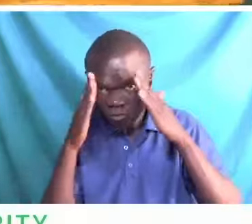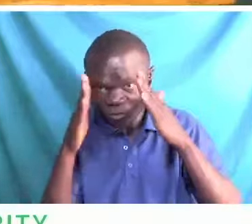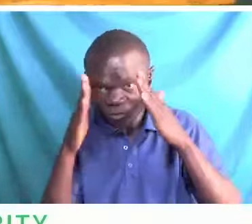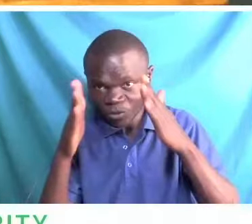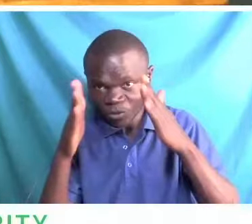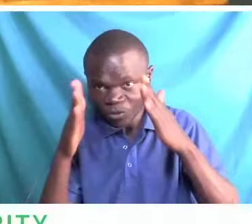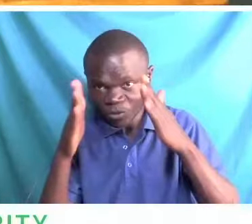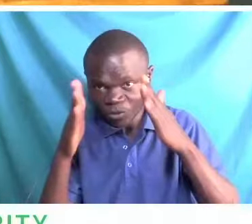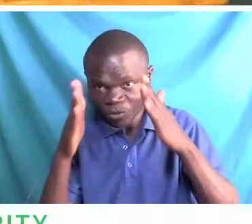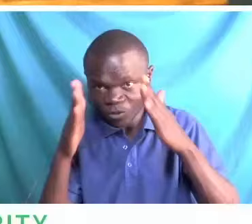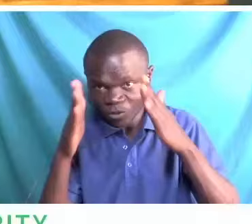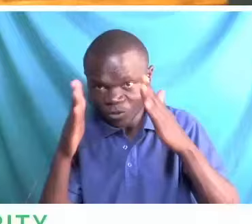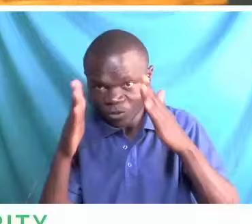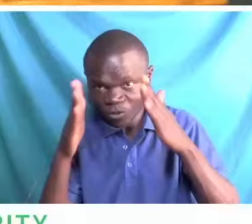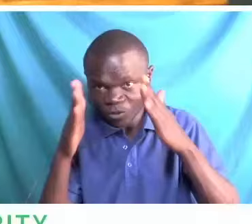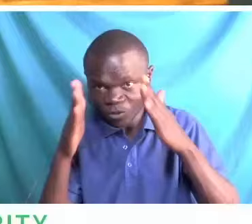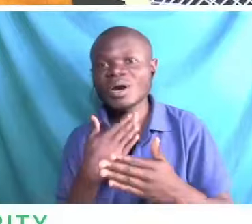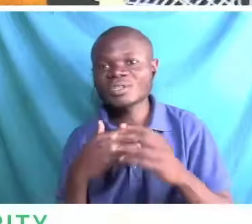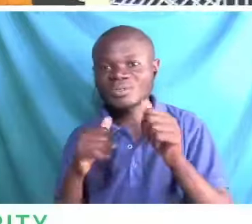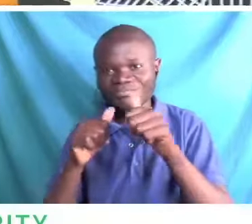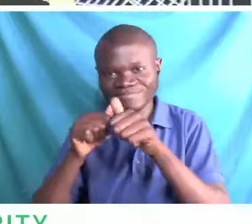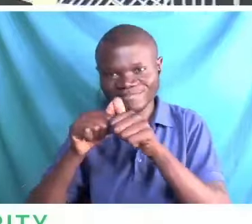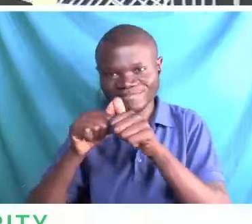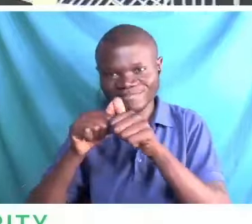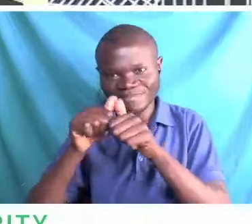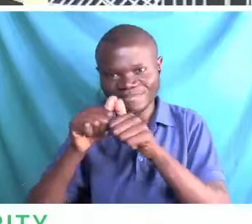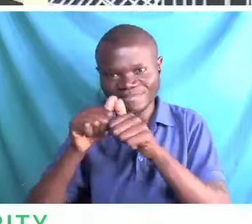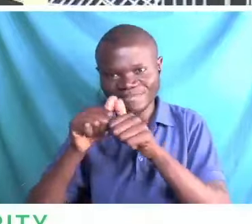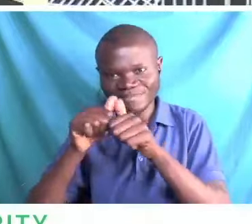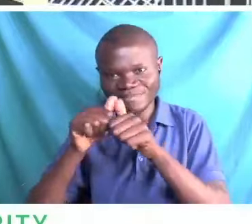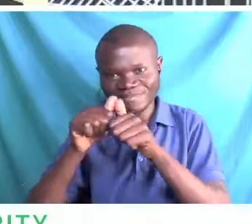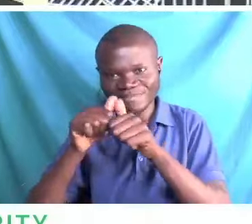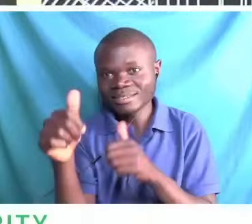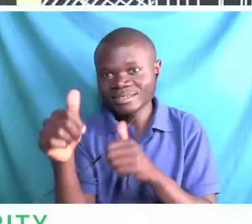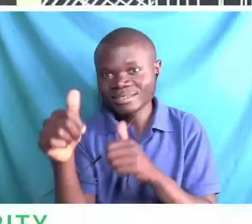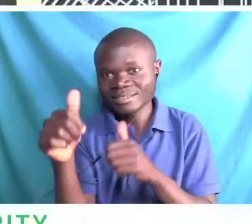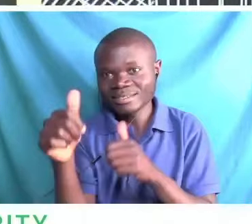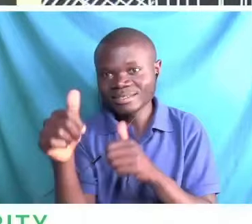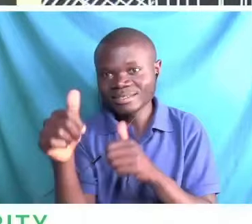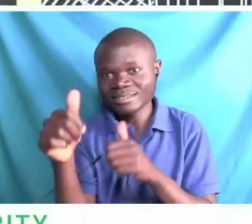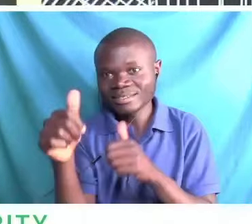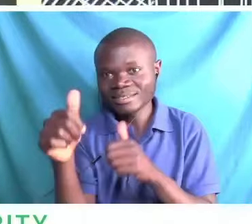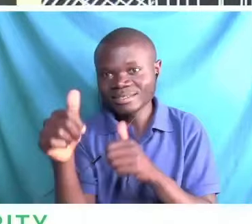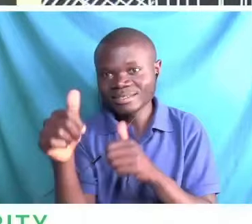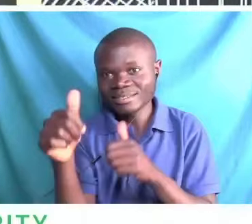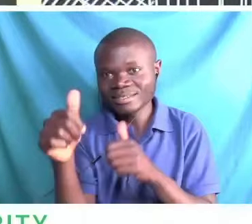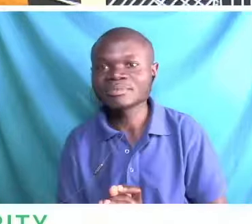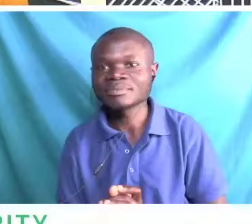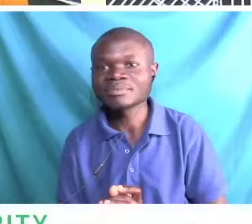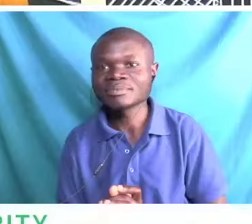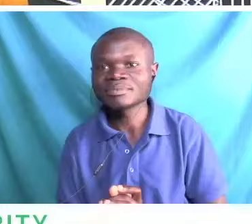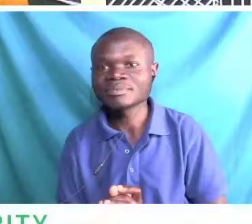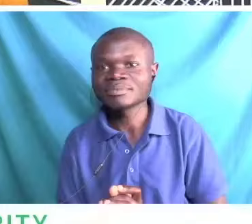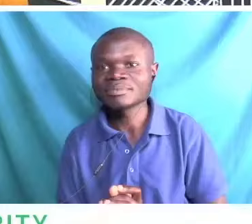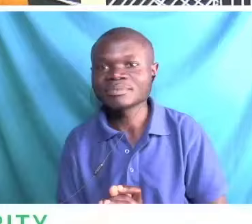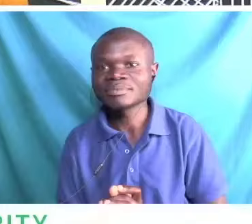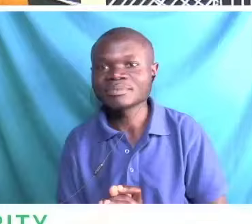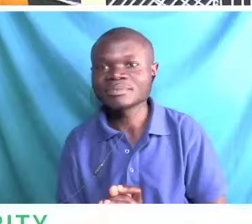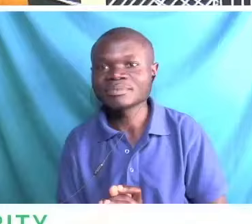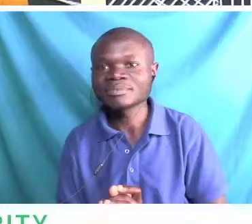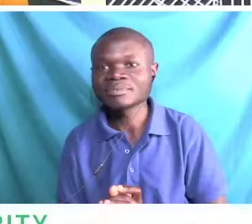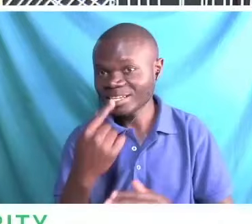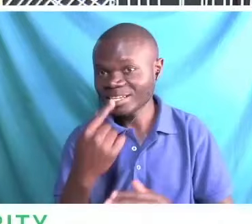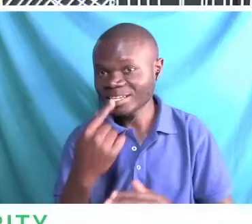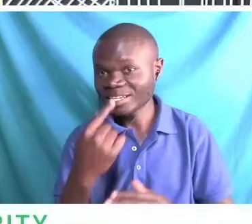are focused. We want to pass those exams. And when Paul is writing to the Colossians, he's telling them,